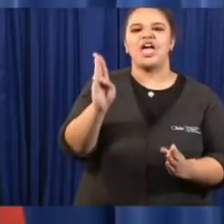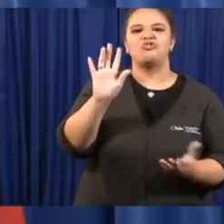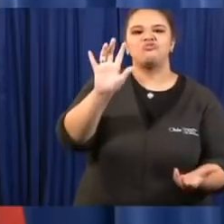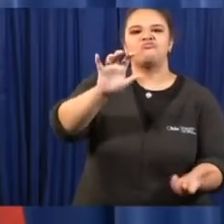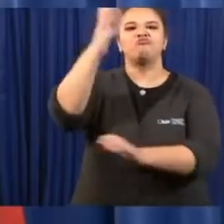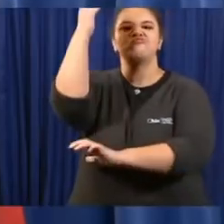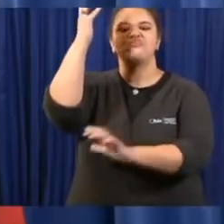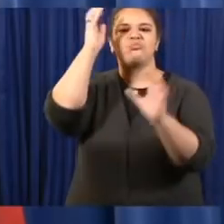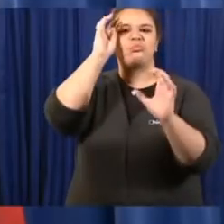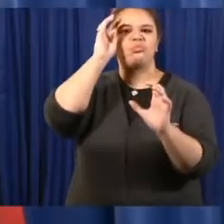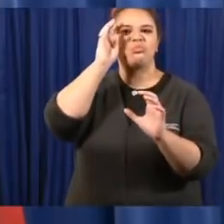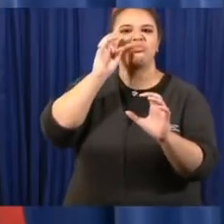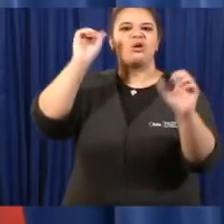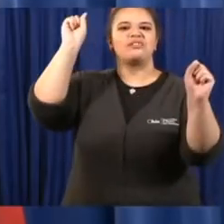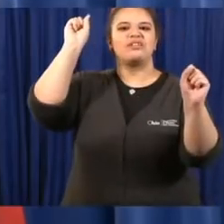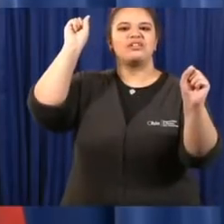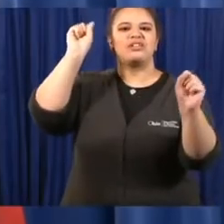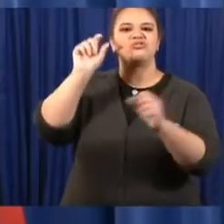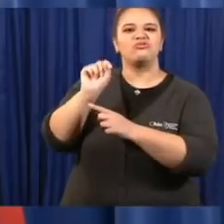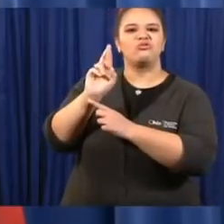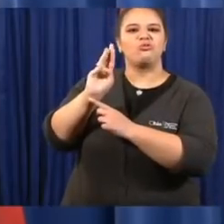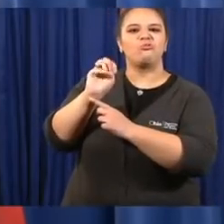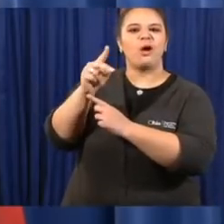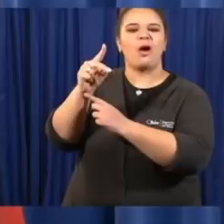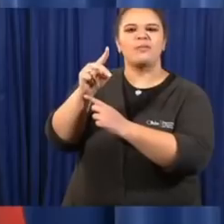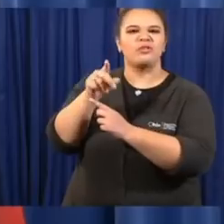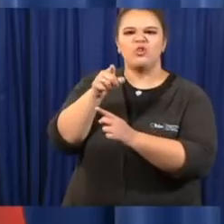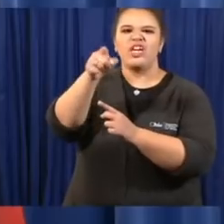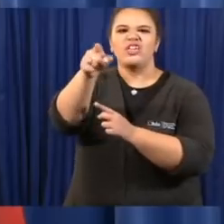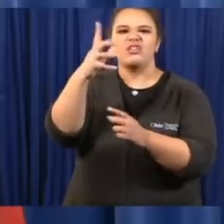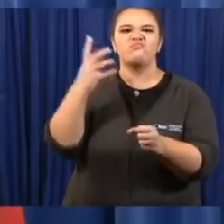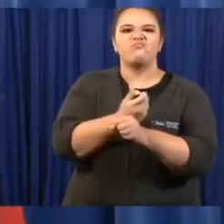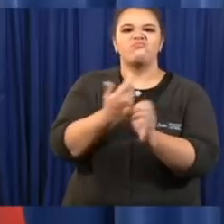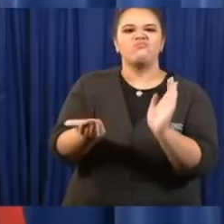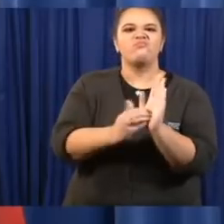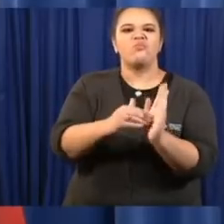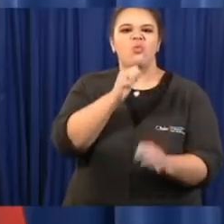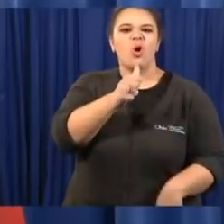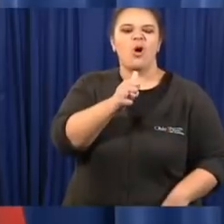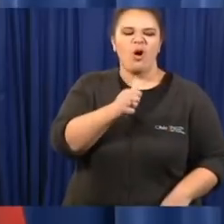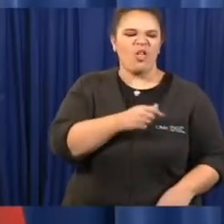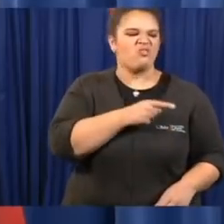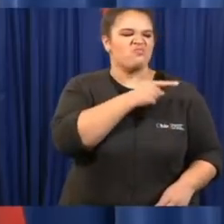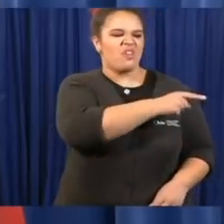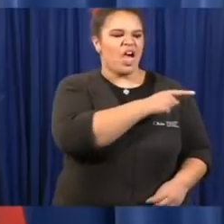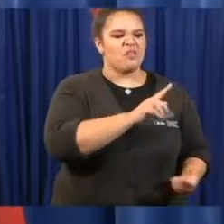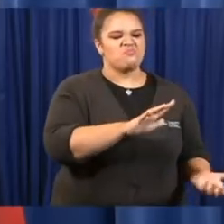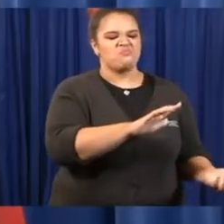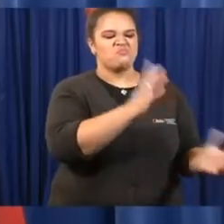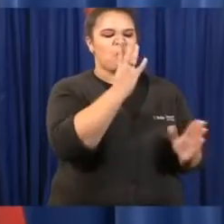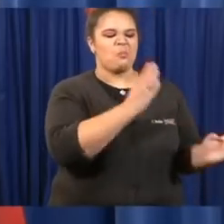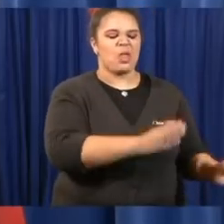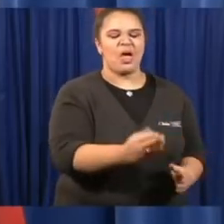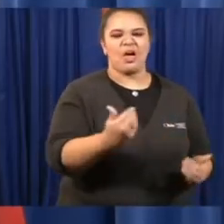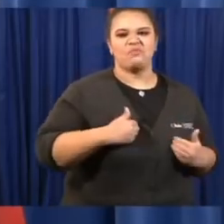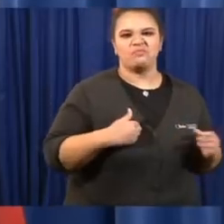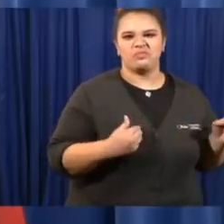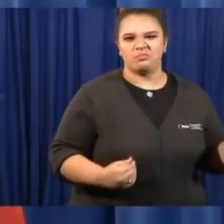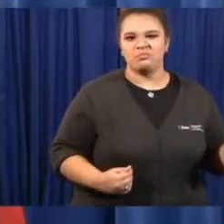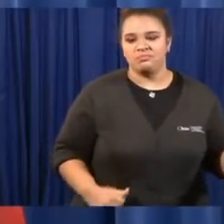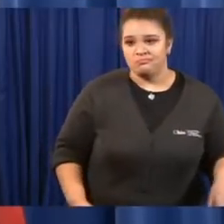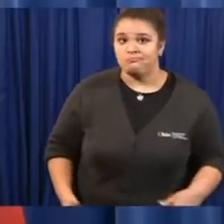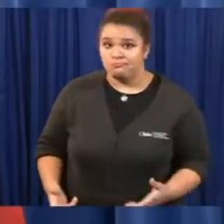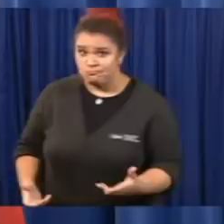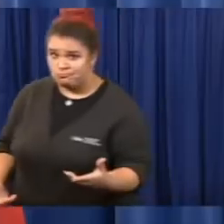Well, I'd first say that as far as the president, you know, what we're doing in Ohio is consistent with what